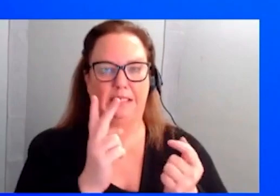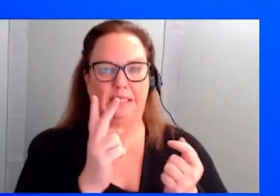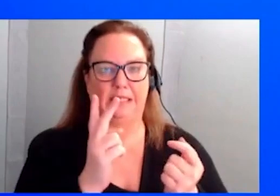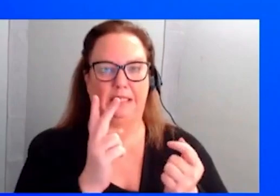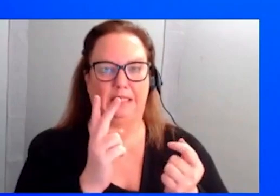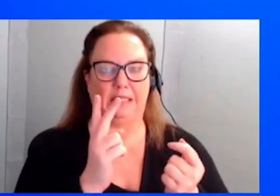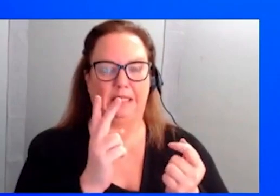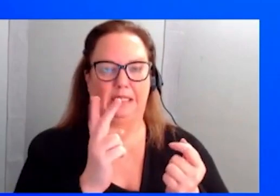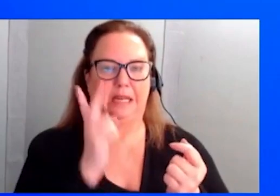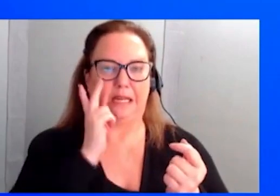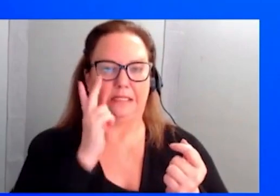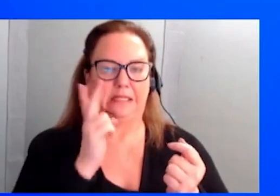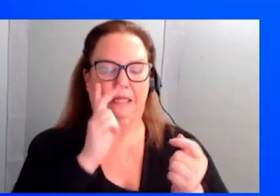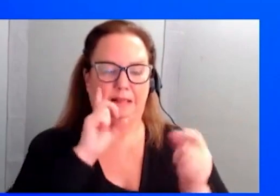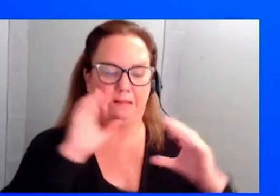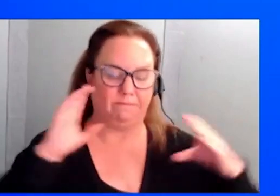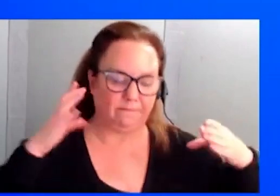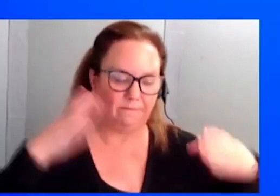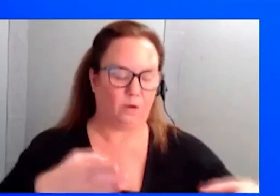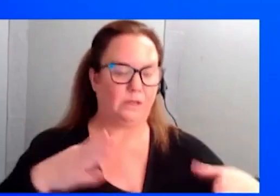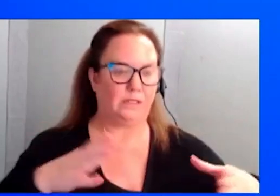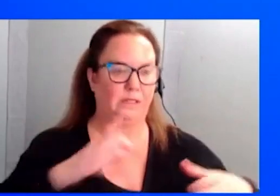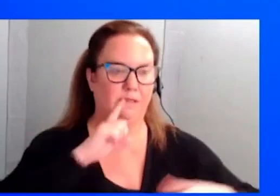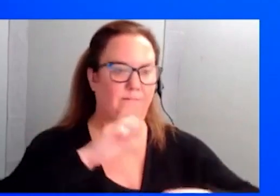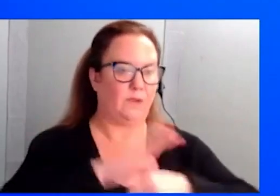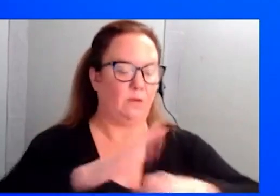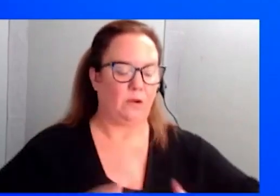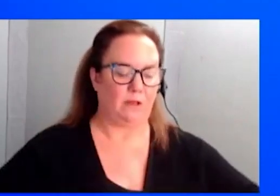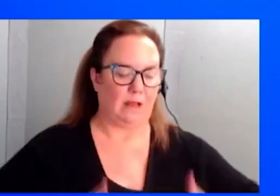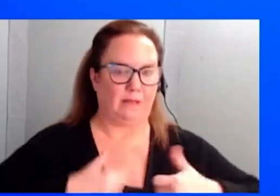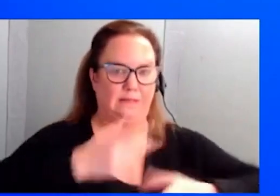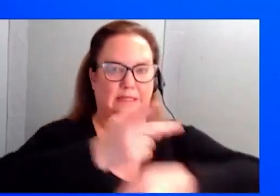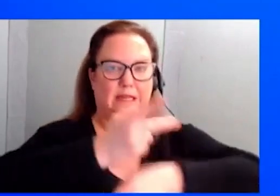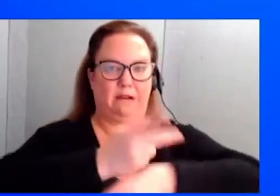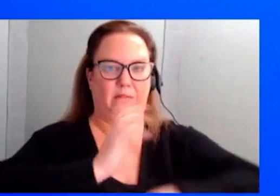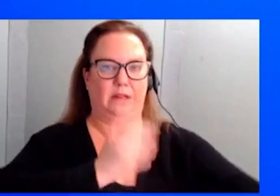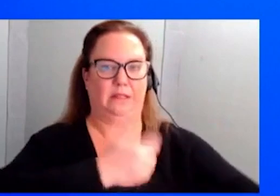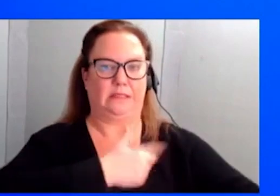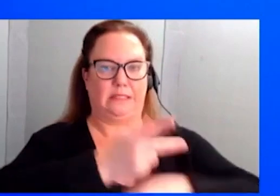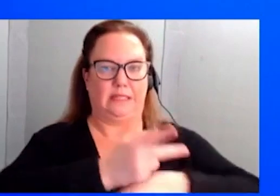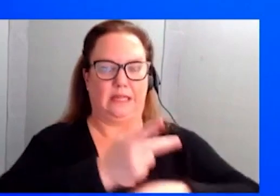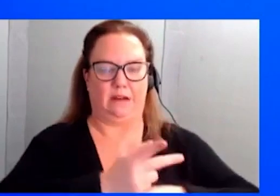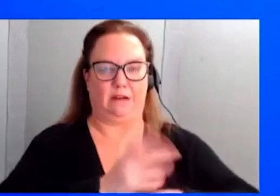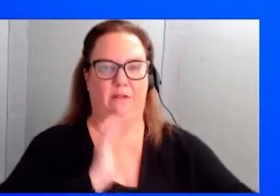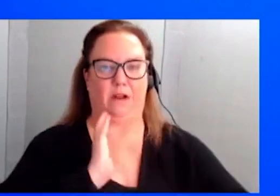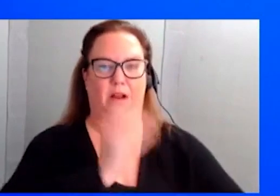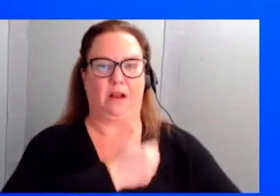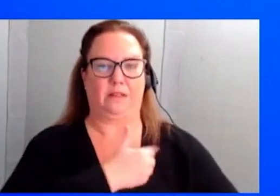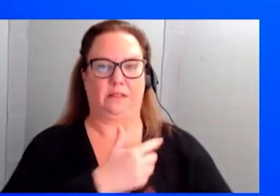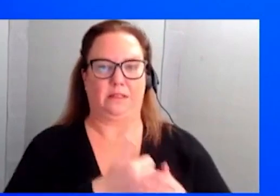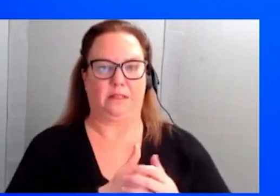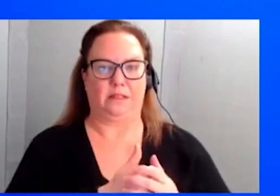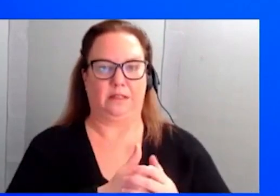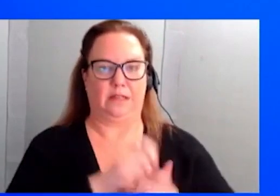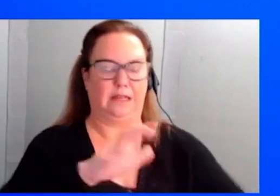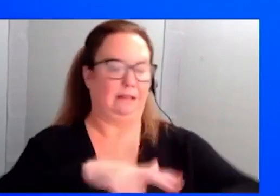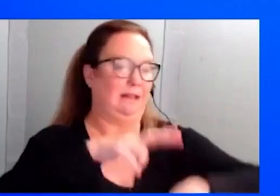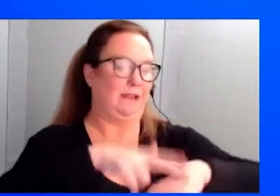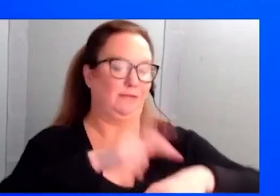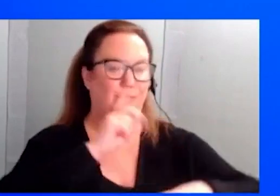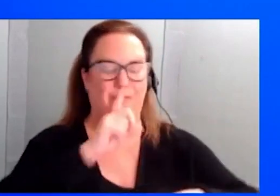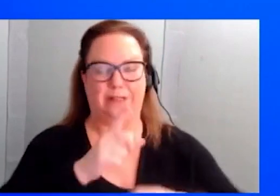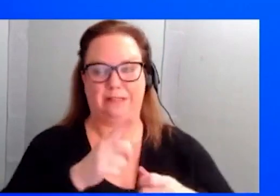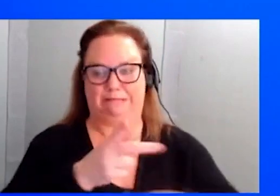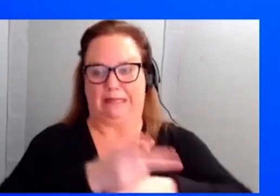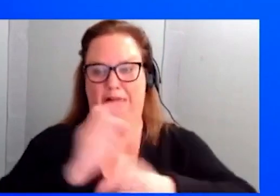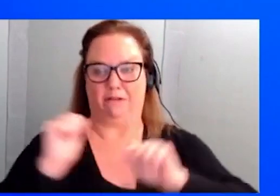physically devote their lives to taking care of us, taking care of you and me, and really the entire nation. And even more